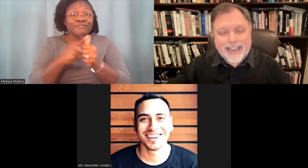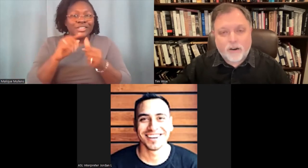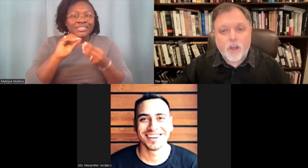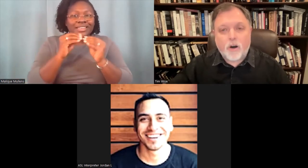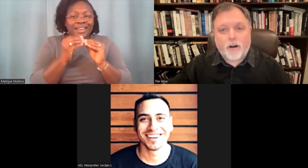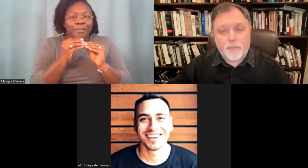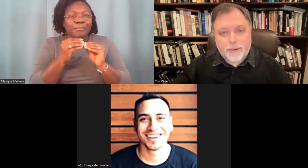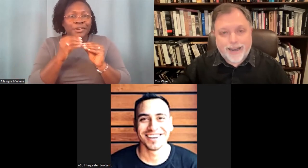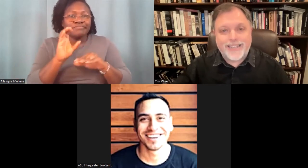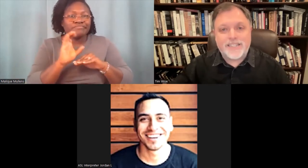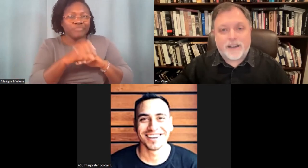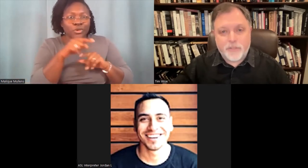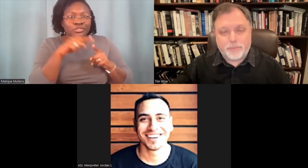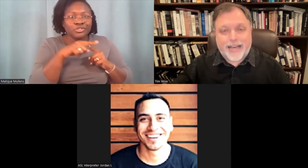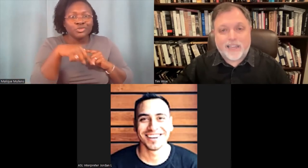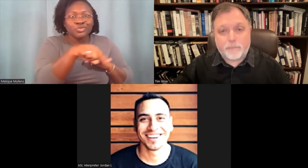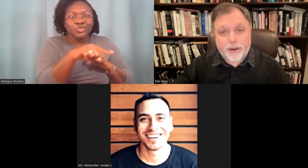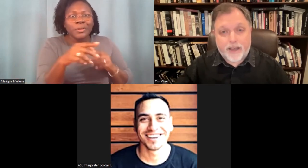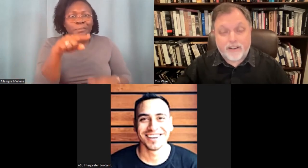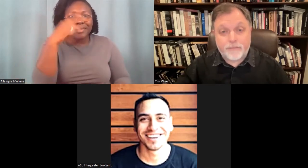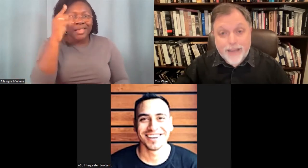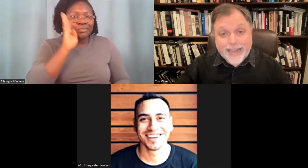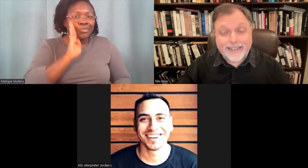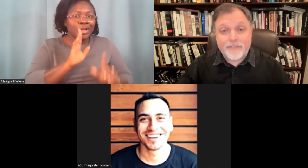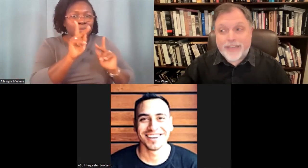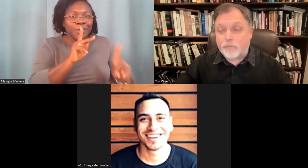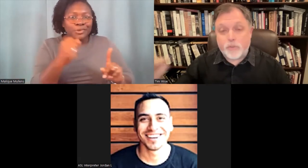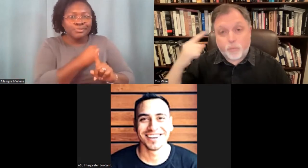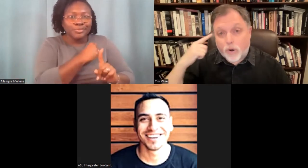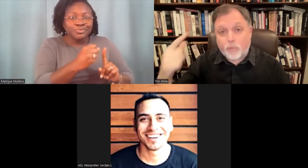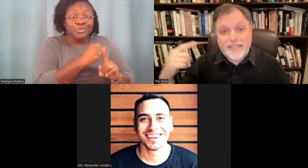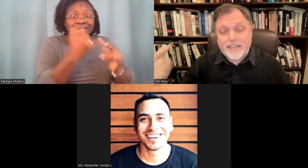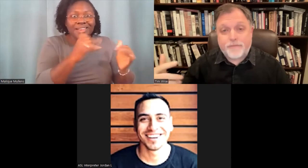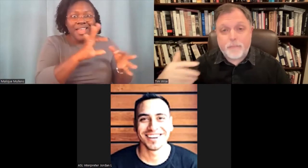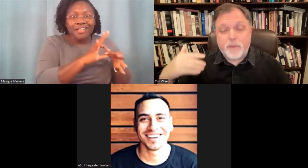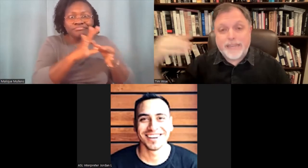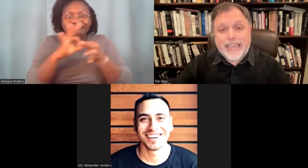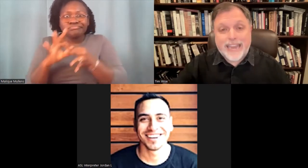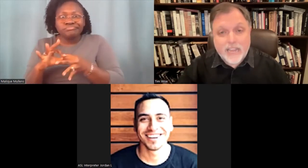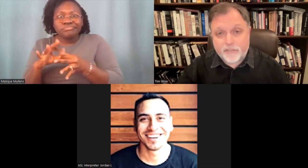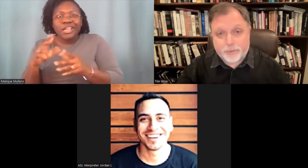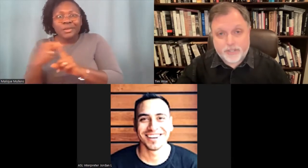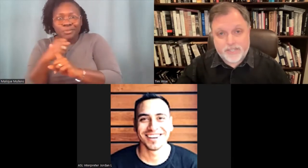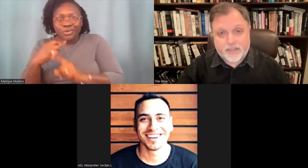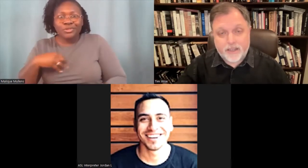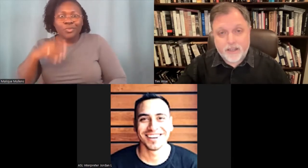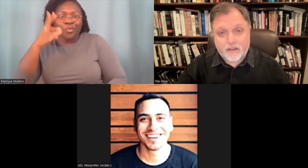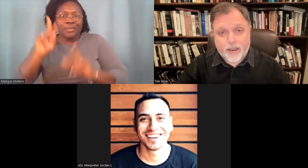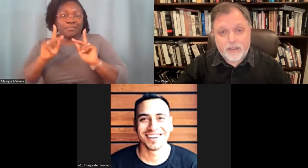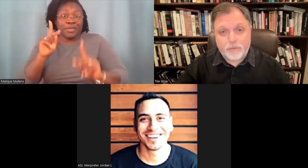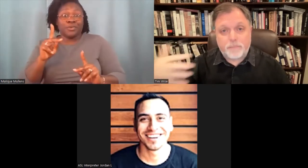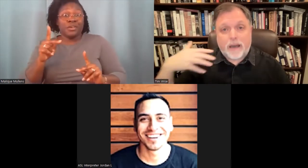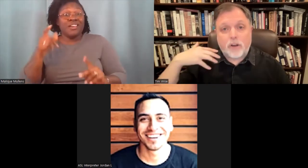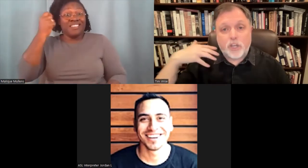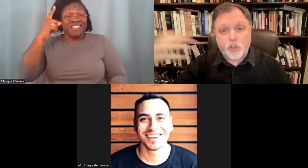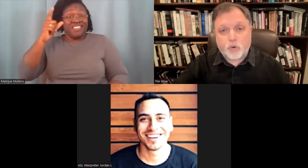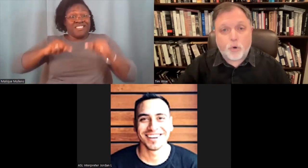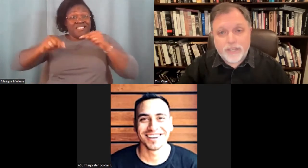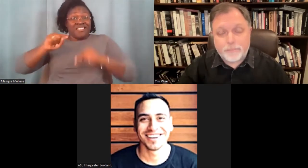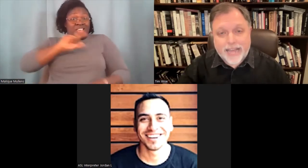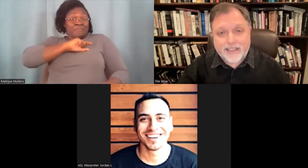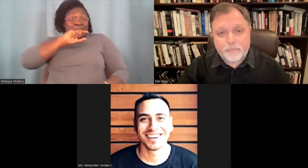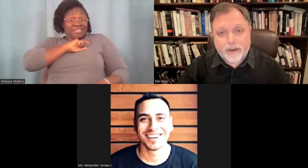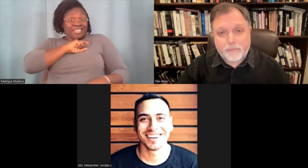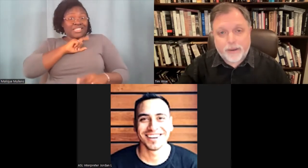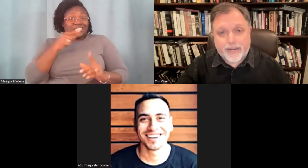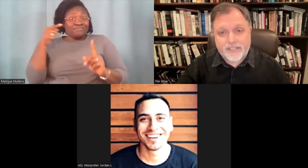meted out on the bodies of the Black and brown. In fact, that was what we did from the beginning of policing, right? It was about